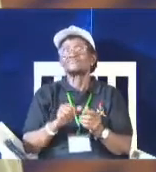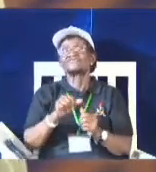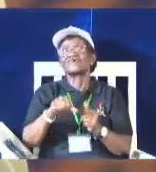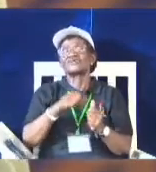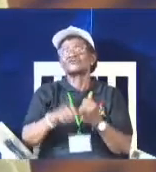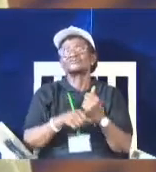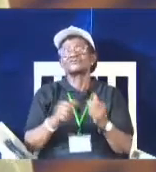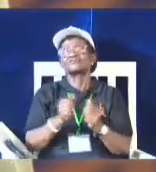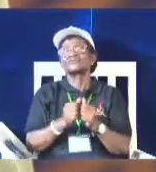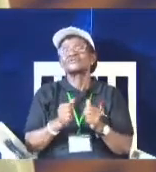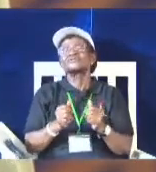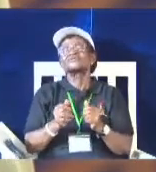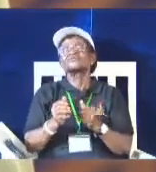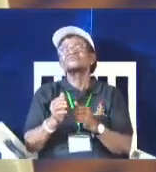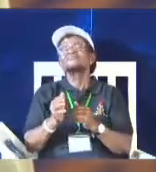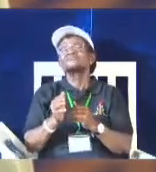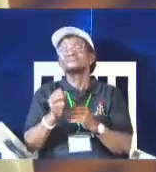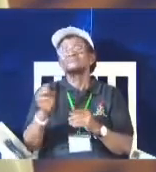feces.